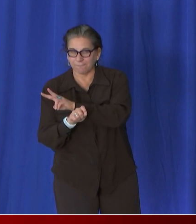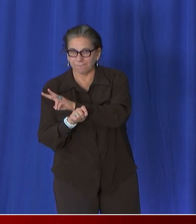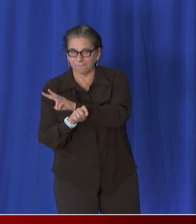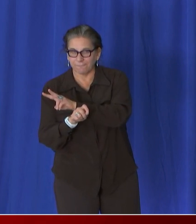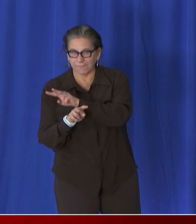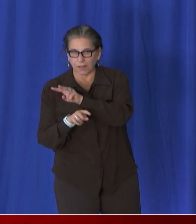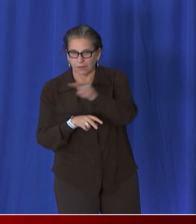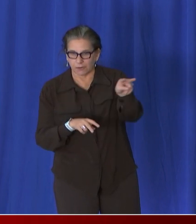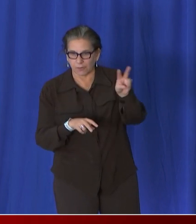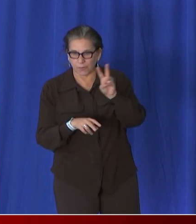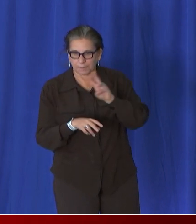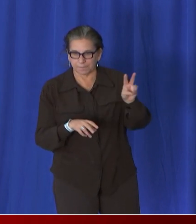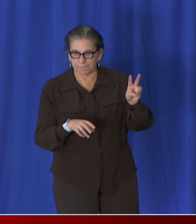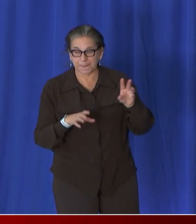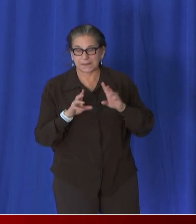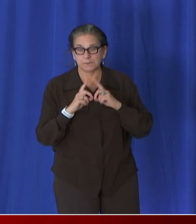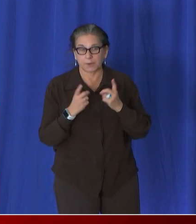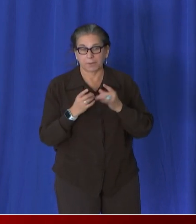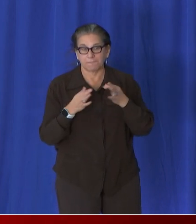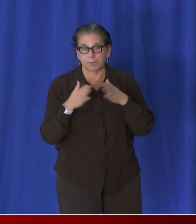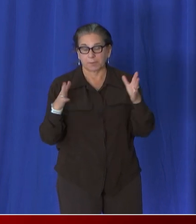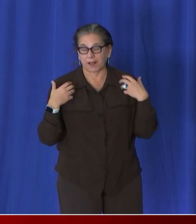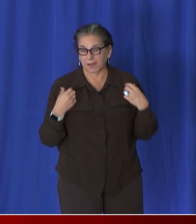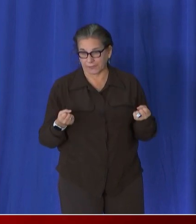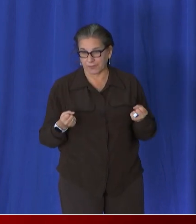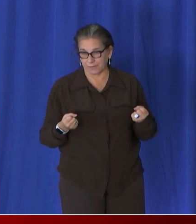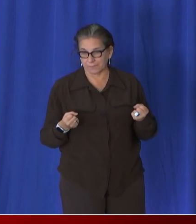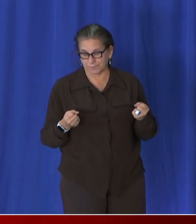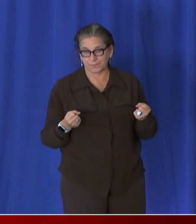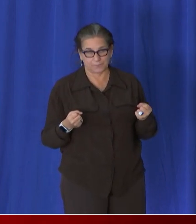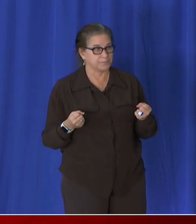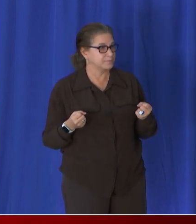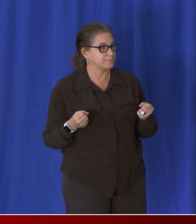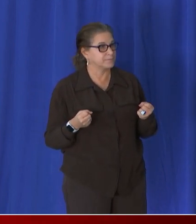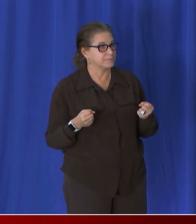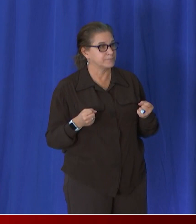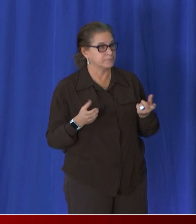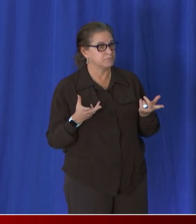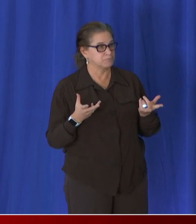to recreate it. You can go to